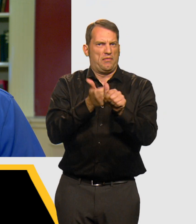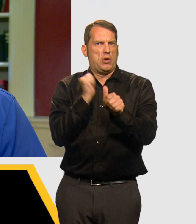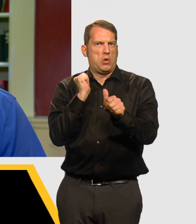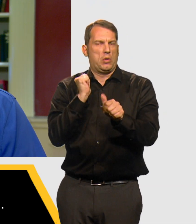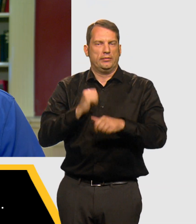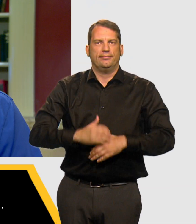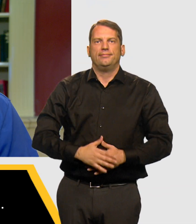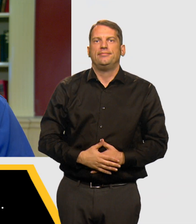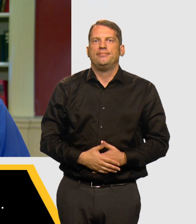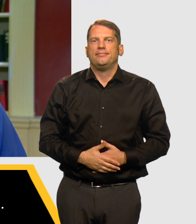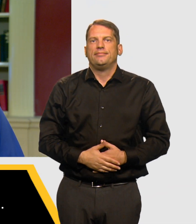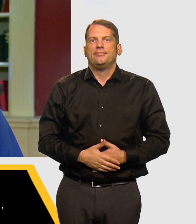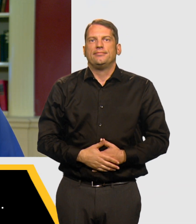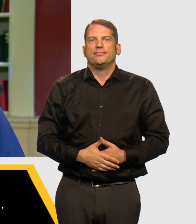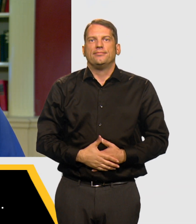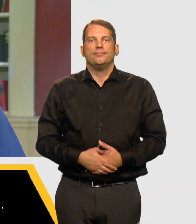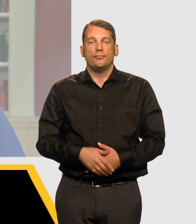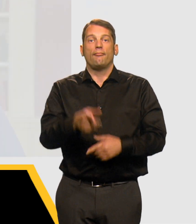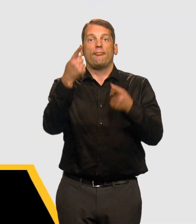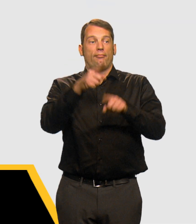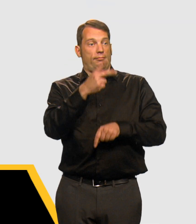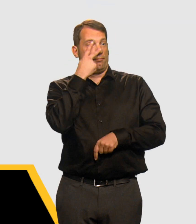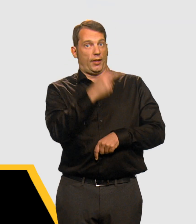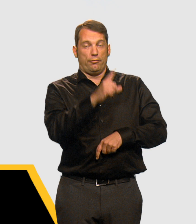hot spaces, as well as freezing temperatures.